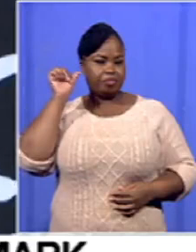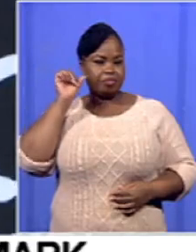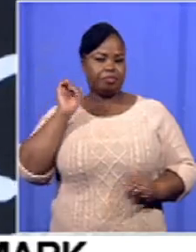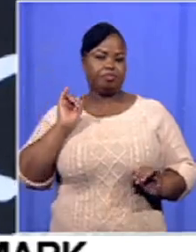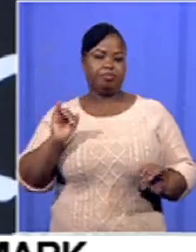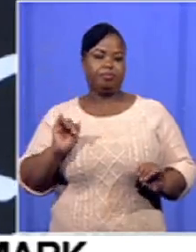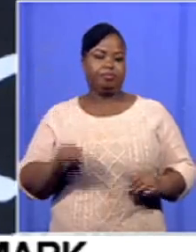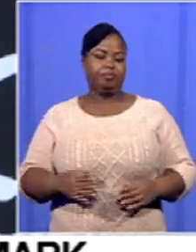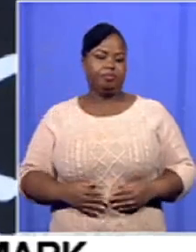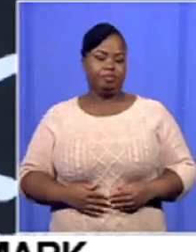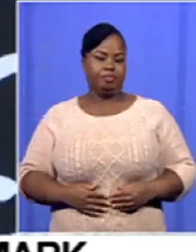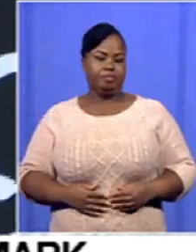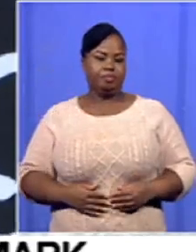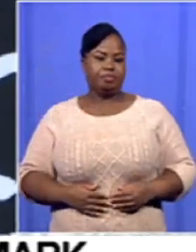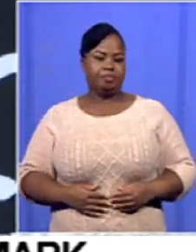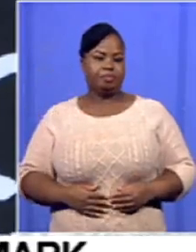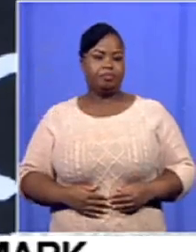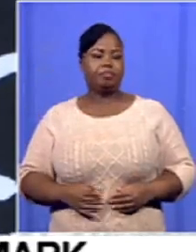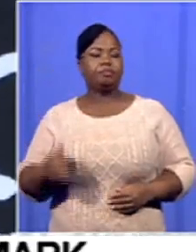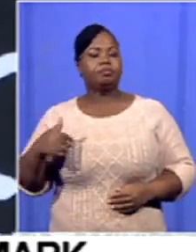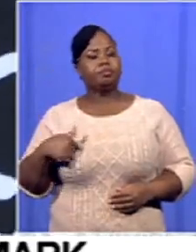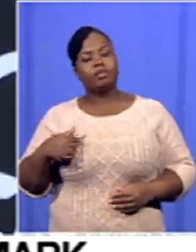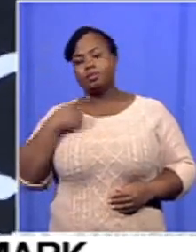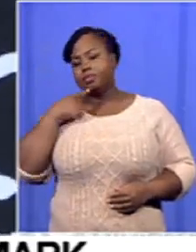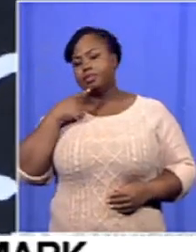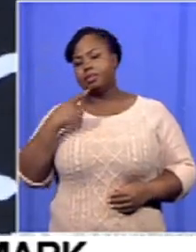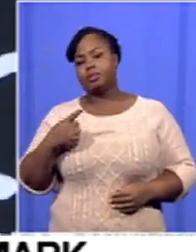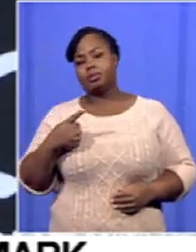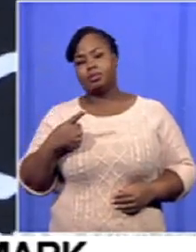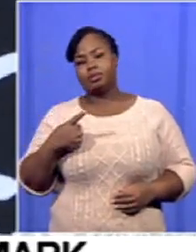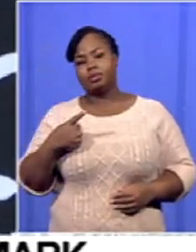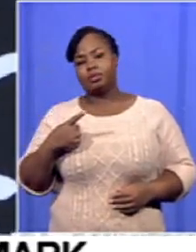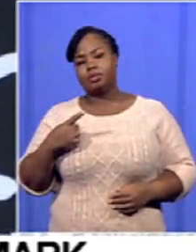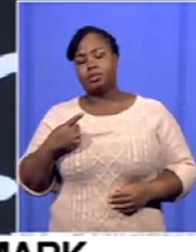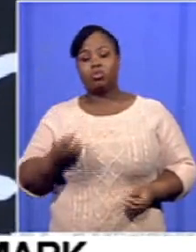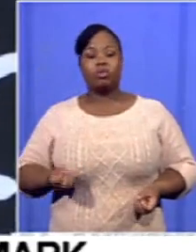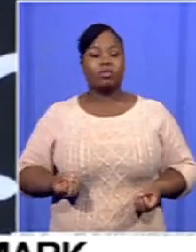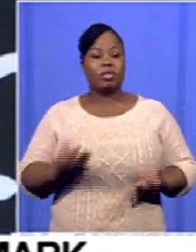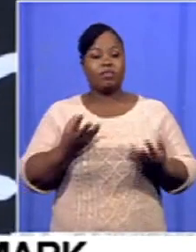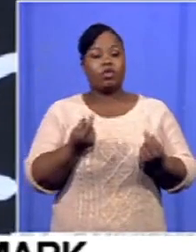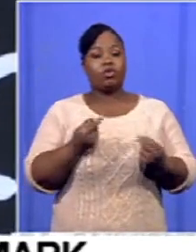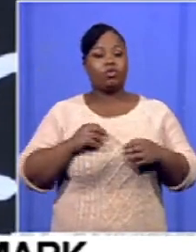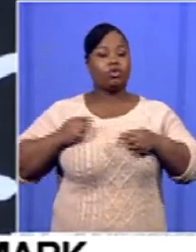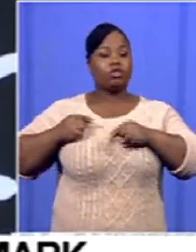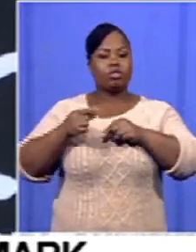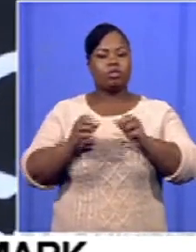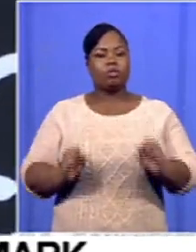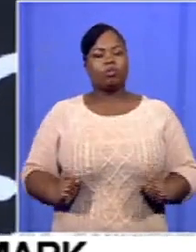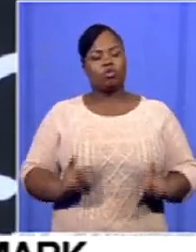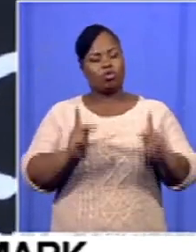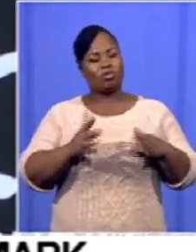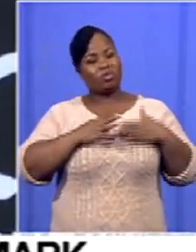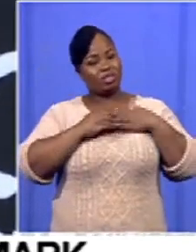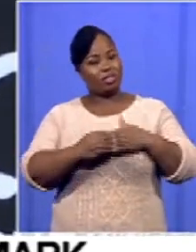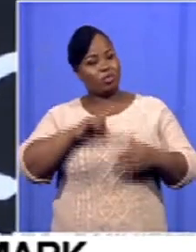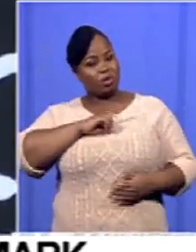committed to this country. I am saying, give a new generation an opportunity to lead, because when we do that,